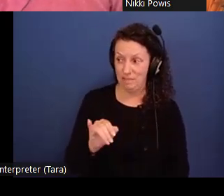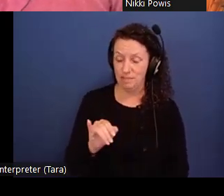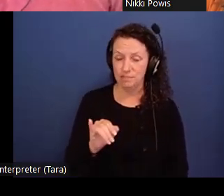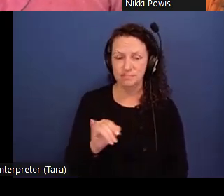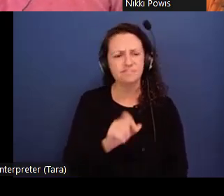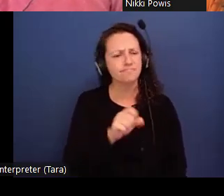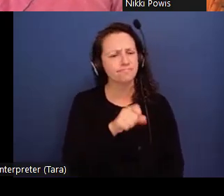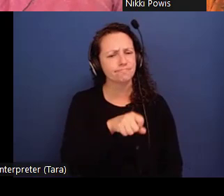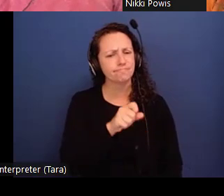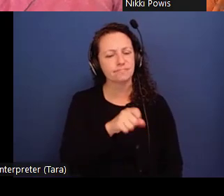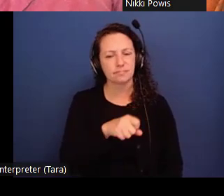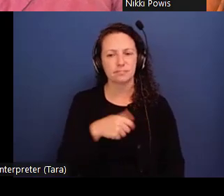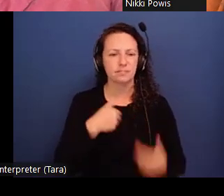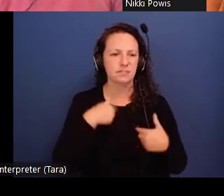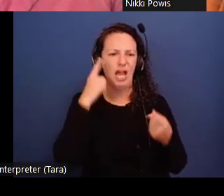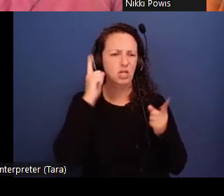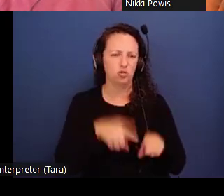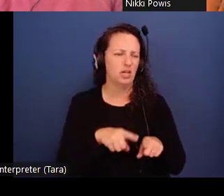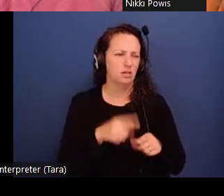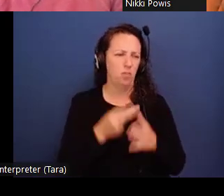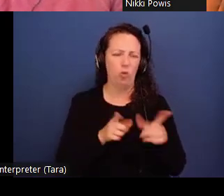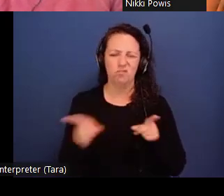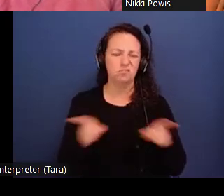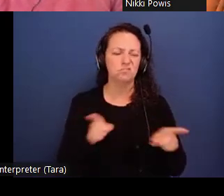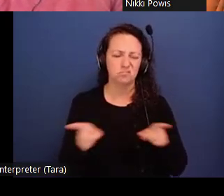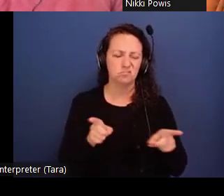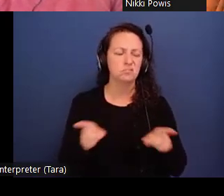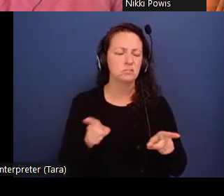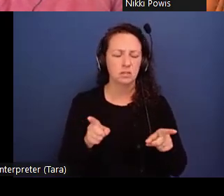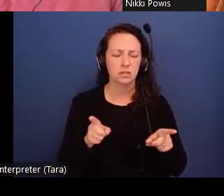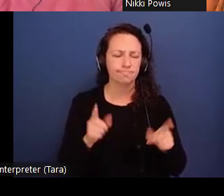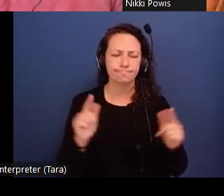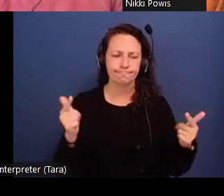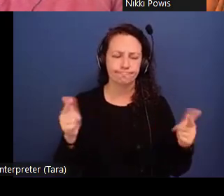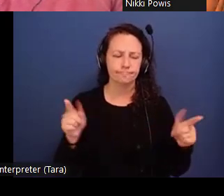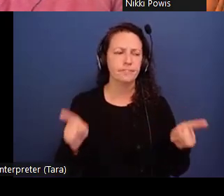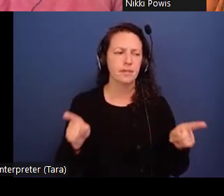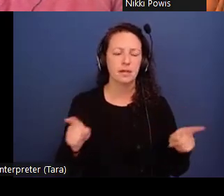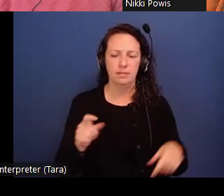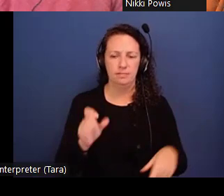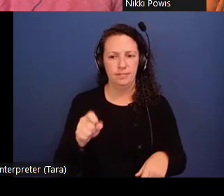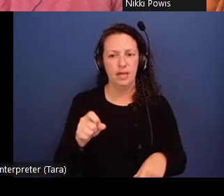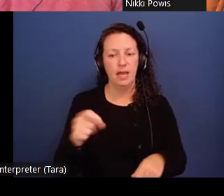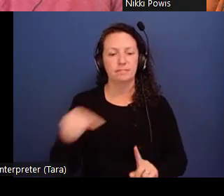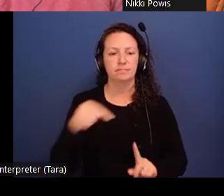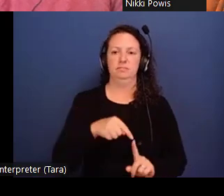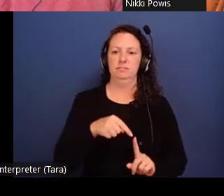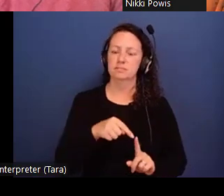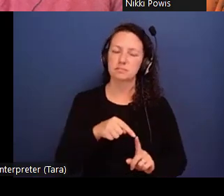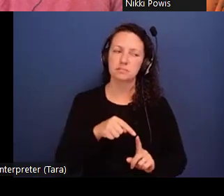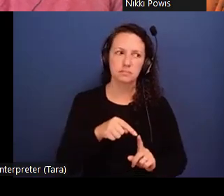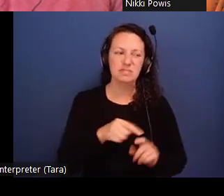Yeah, I would agree both with Aarti and Santiago, and I would go back also to the fact that it is so individualized. We